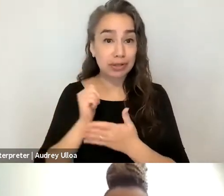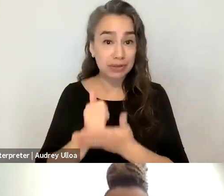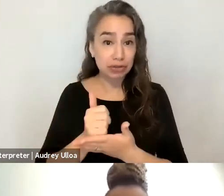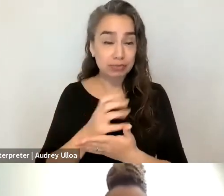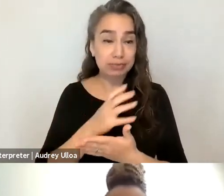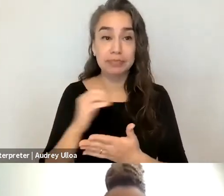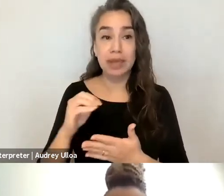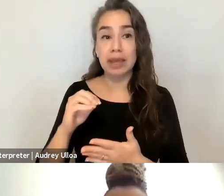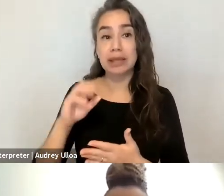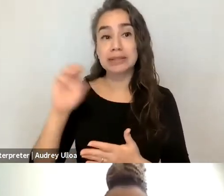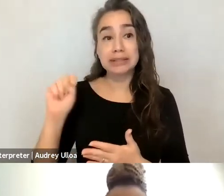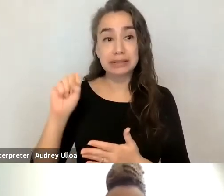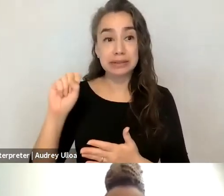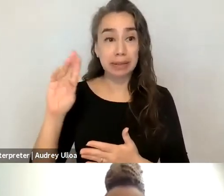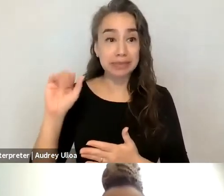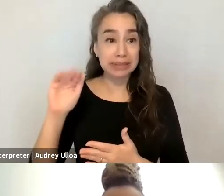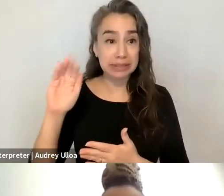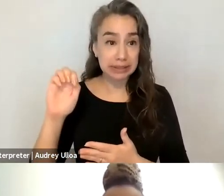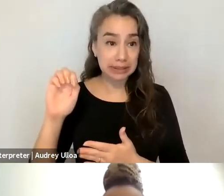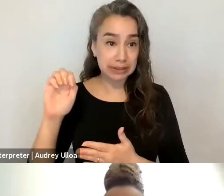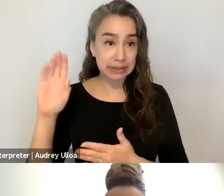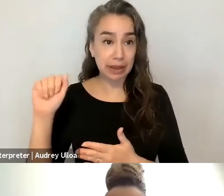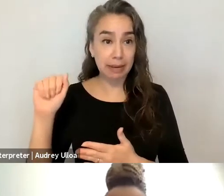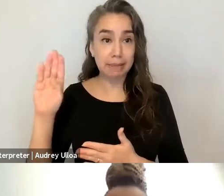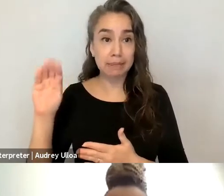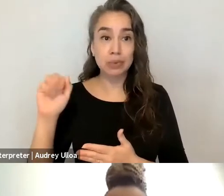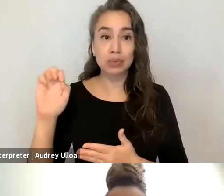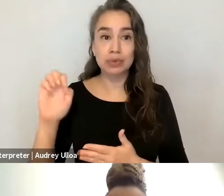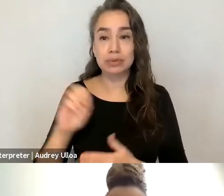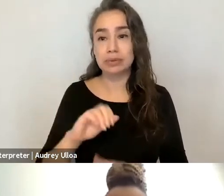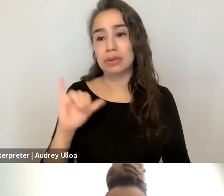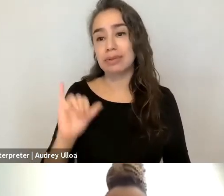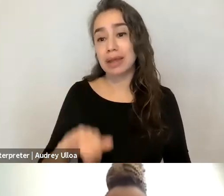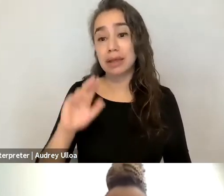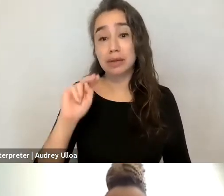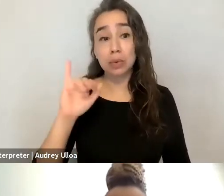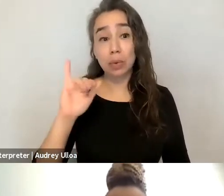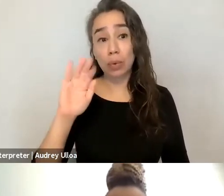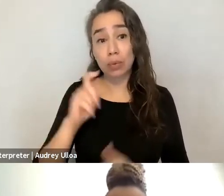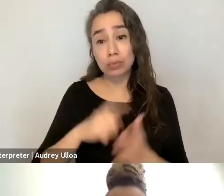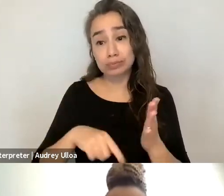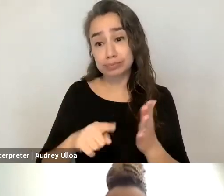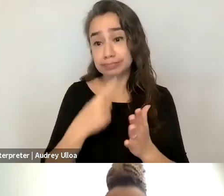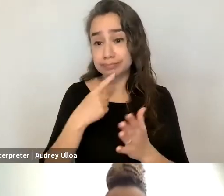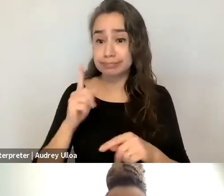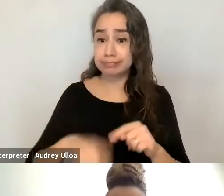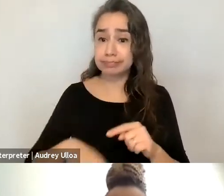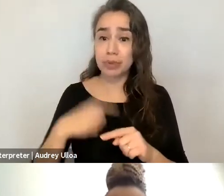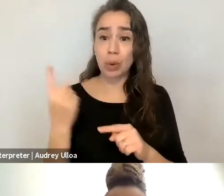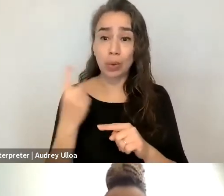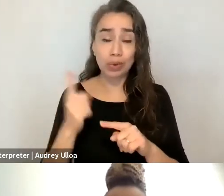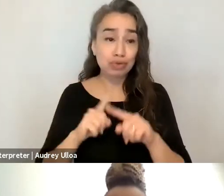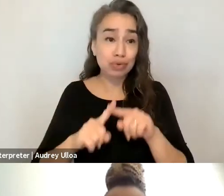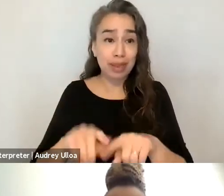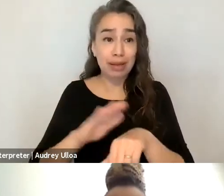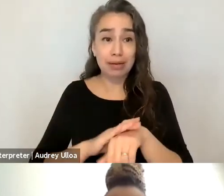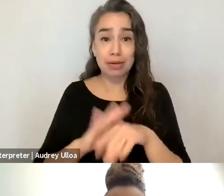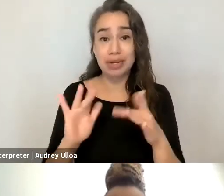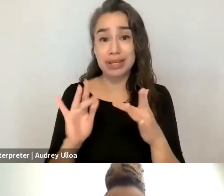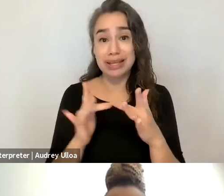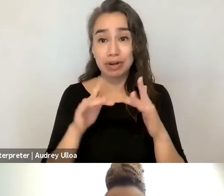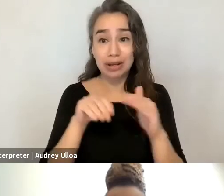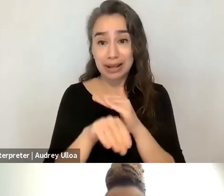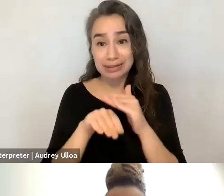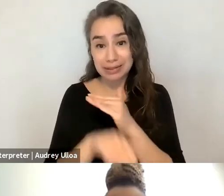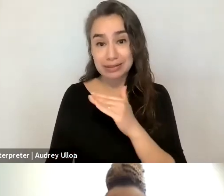abuse. Kind of like what Nicole was saying, we can't really always rely on internet access, either